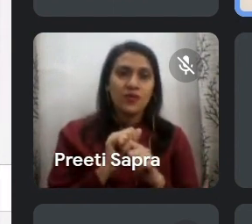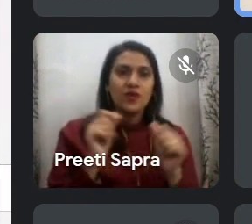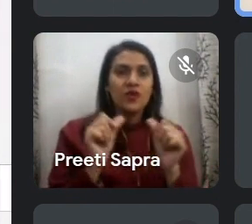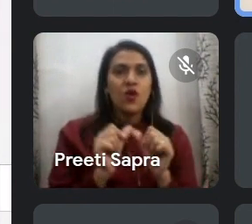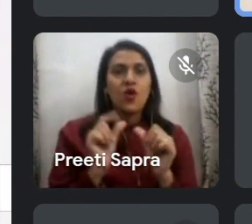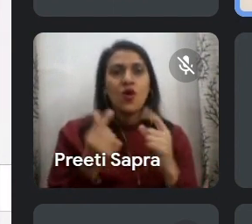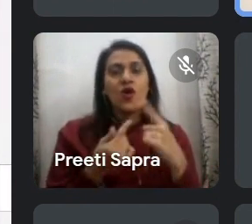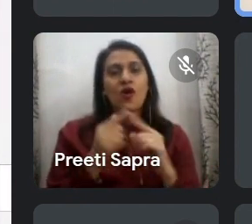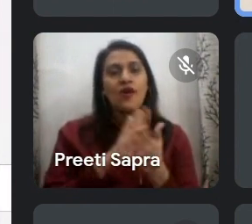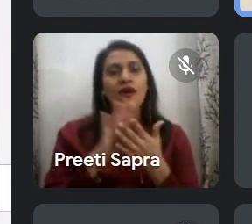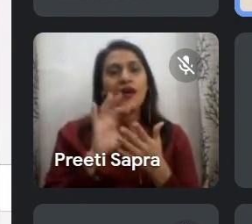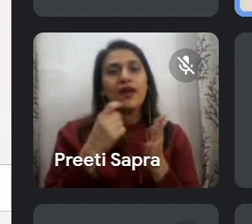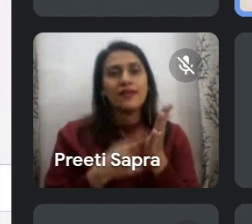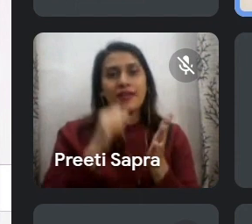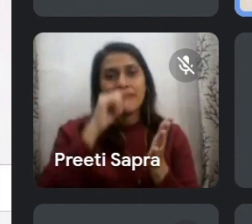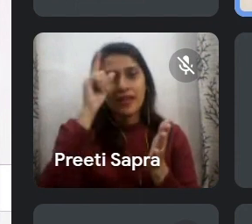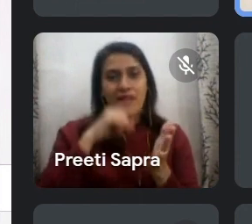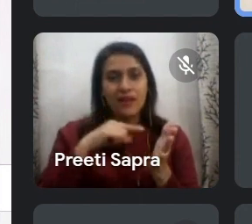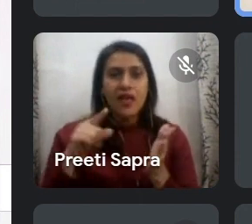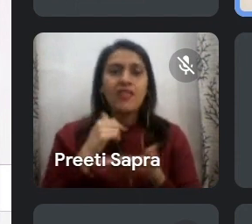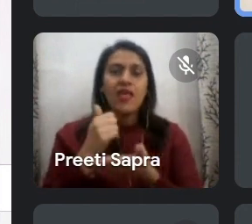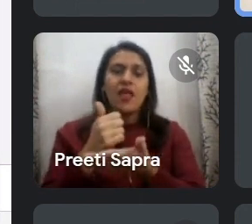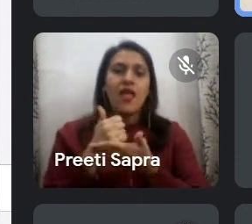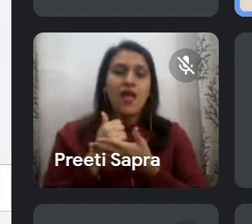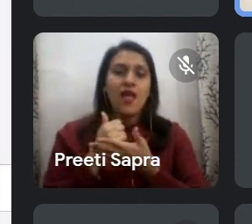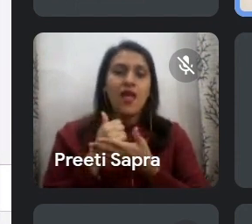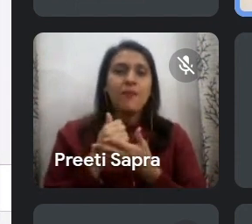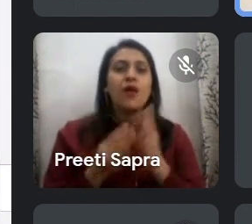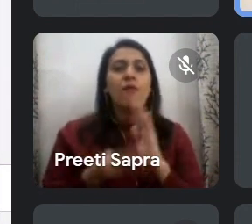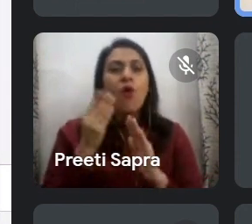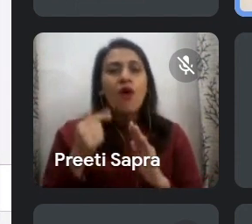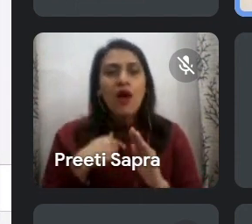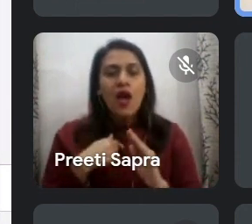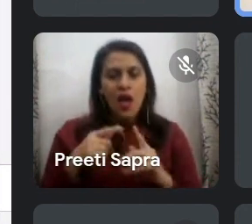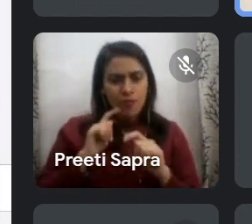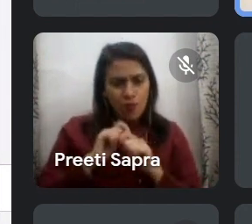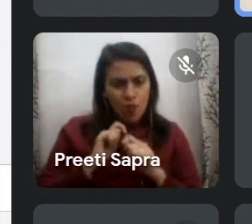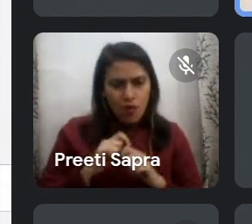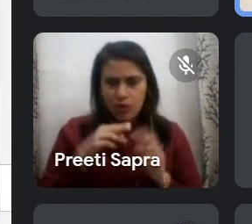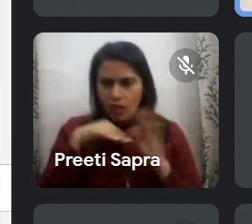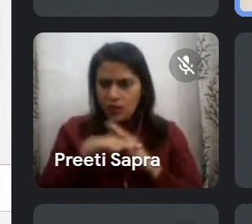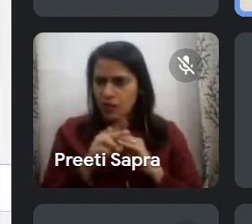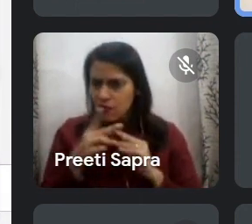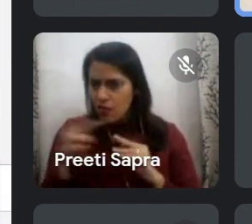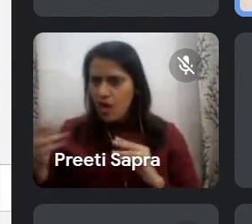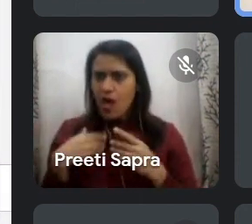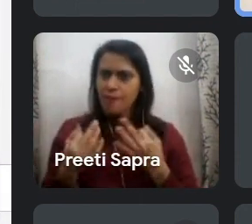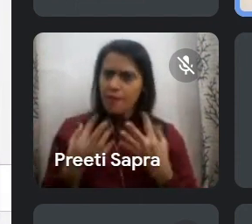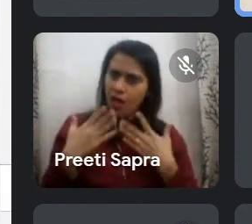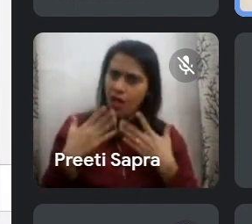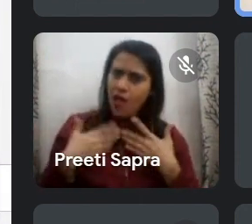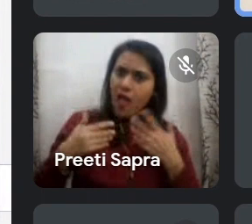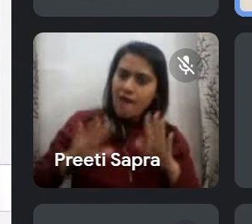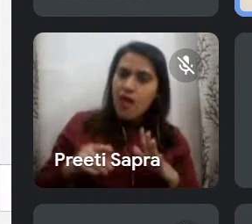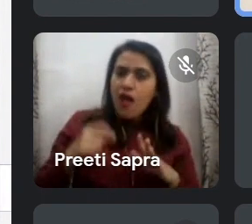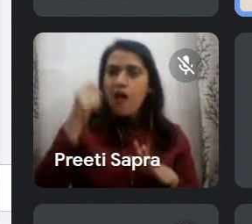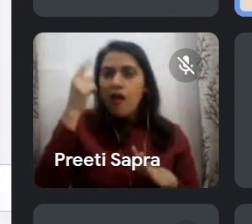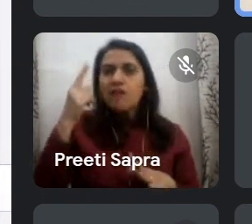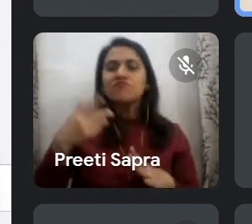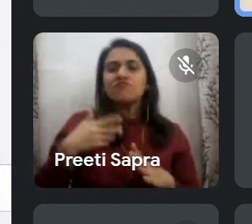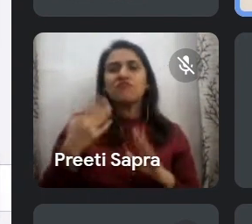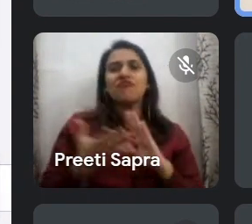And it helped me realize that how good I am at so many things. And like the whole time, like I was